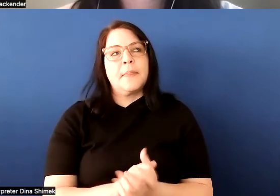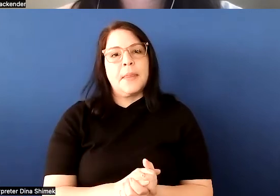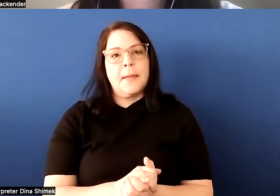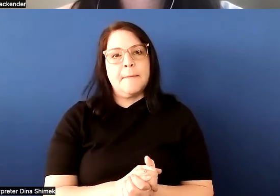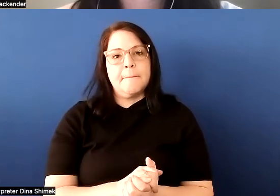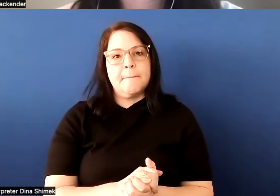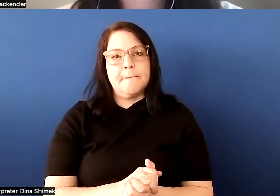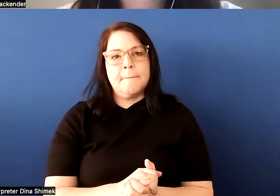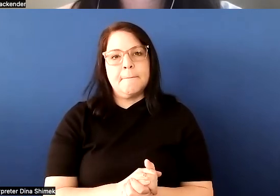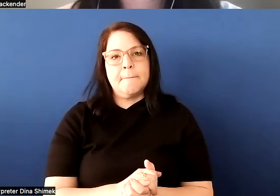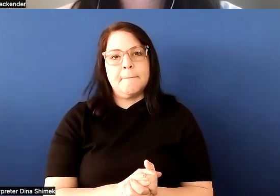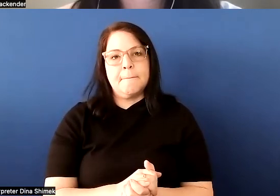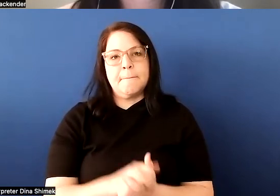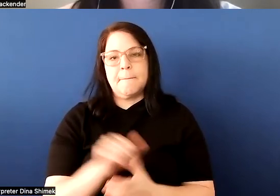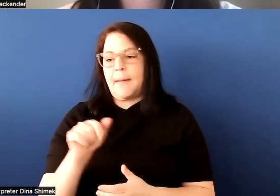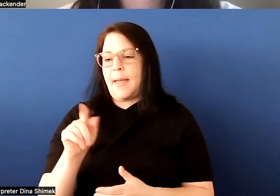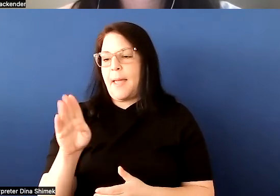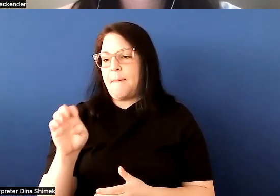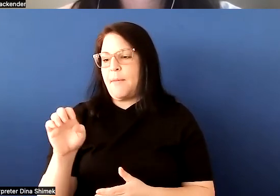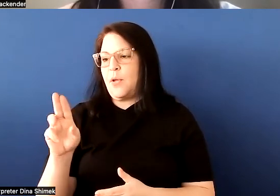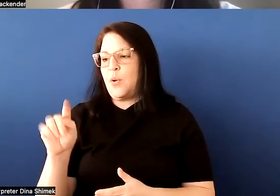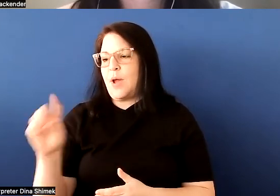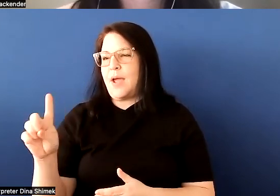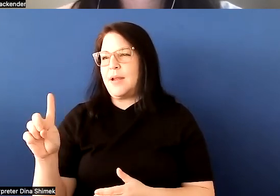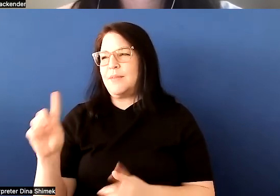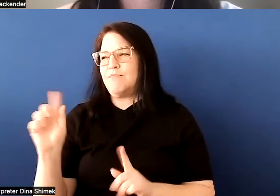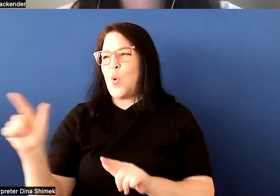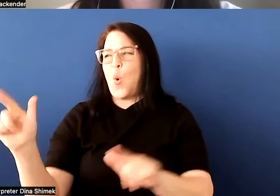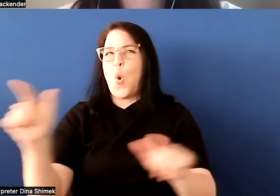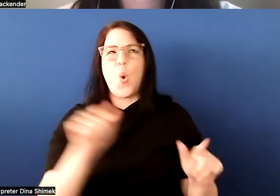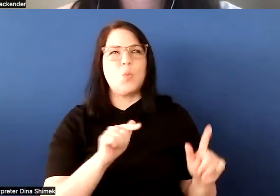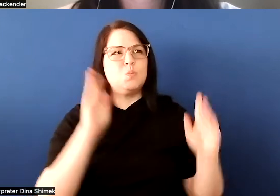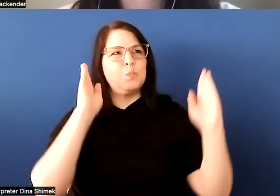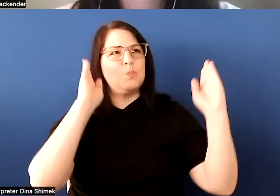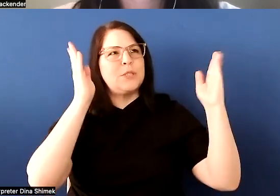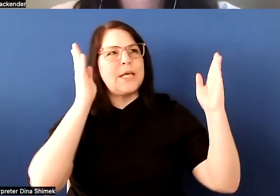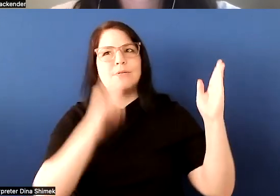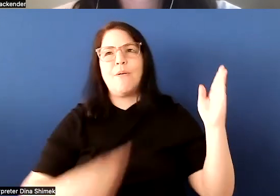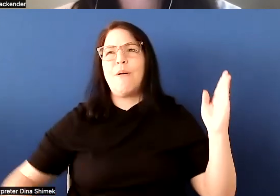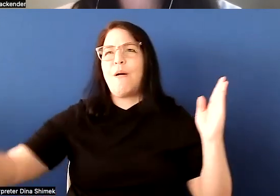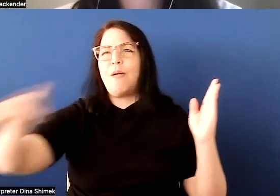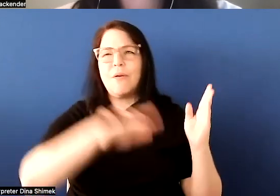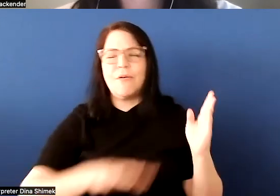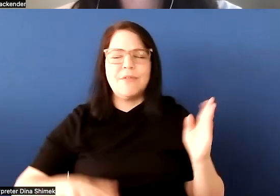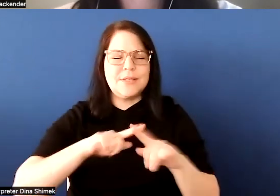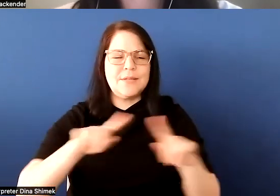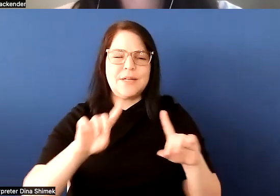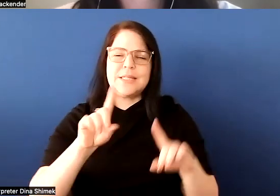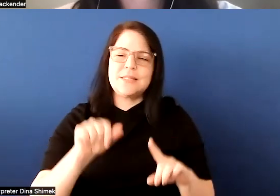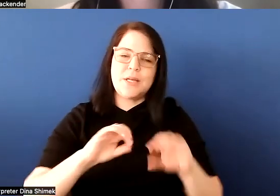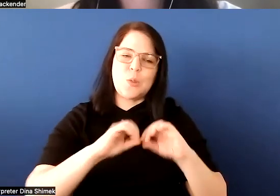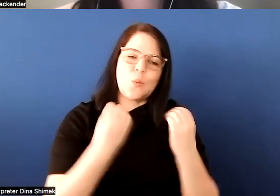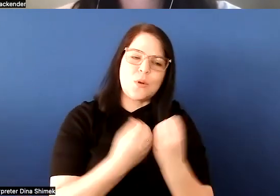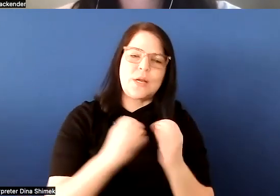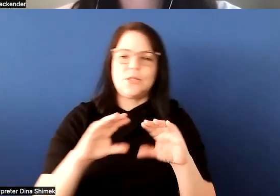as we go around, Able United goes around and does presentations to all kinds of disability groups, to organizations.